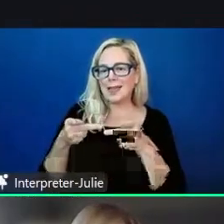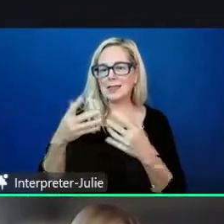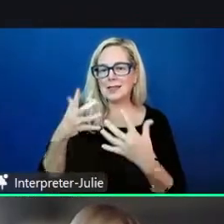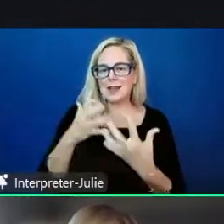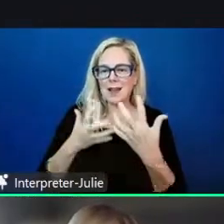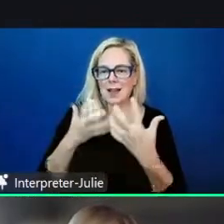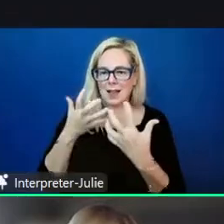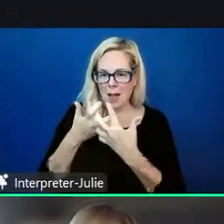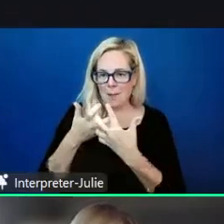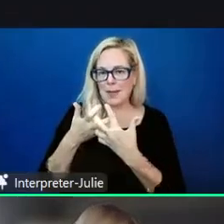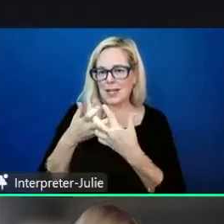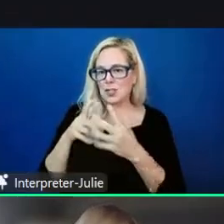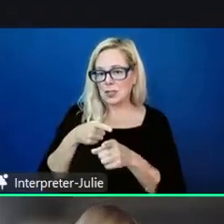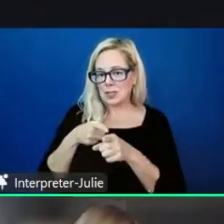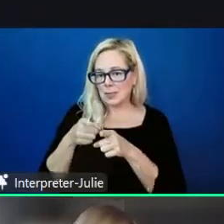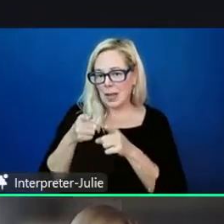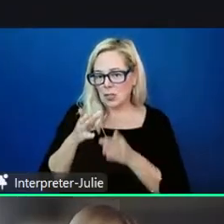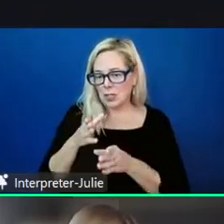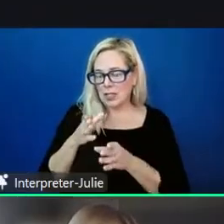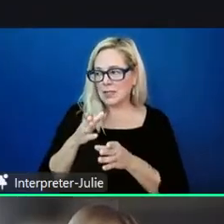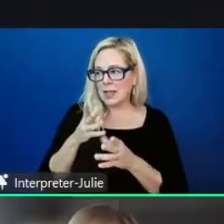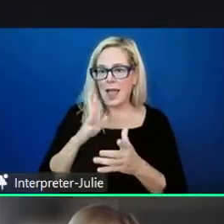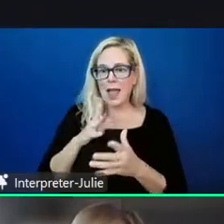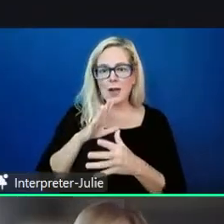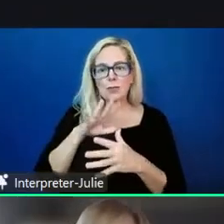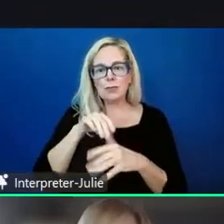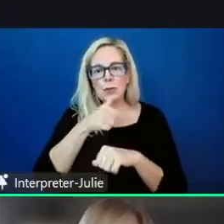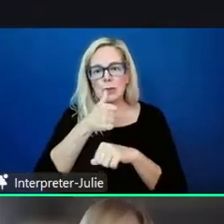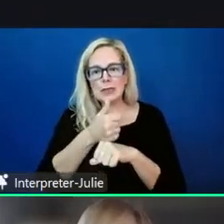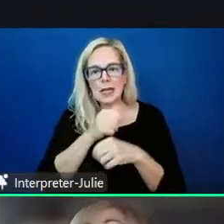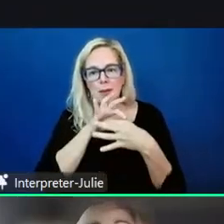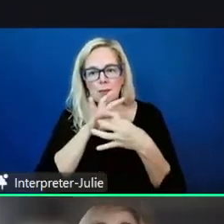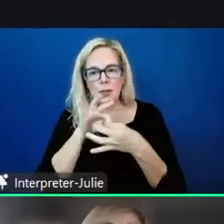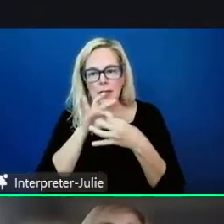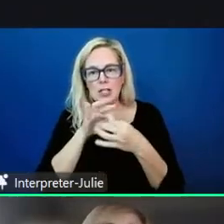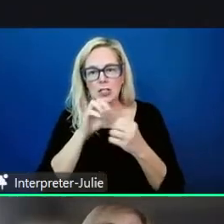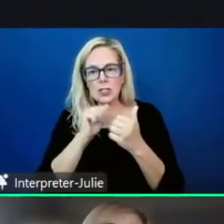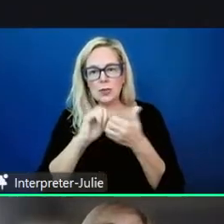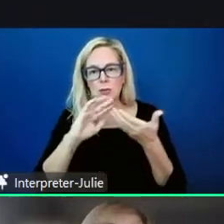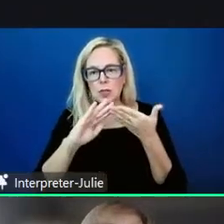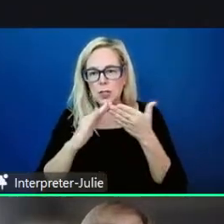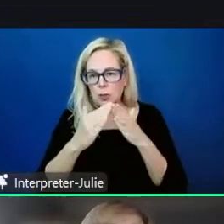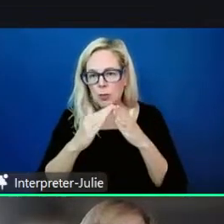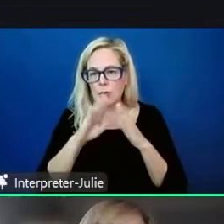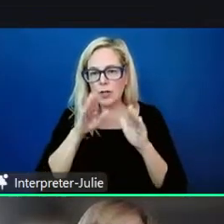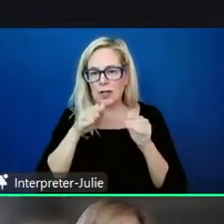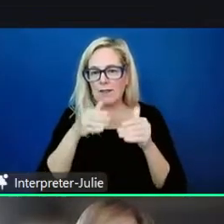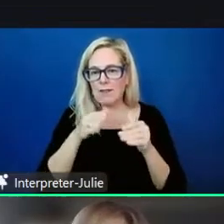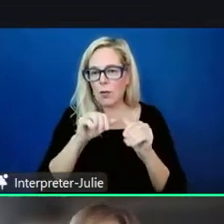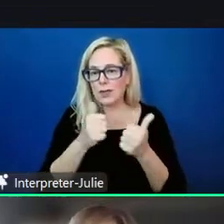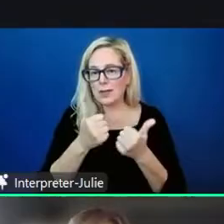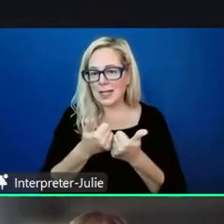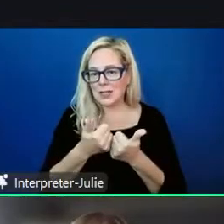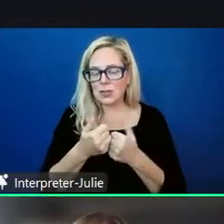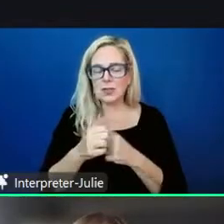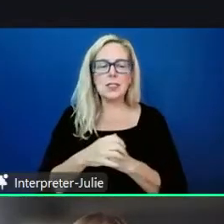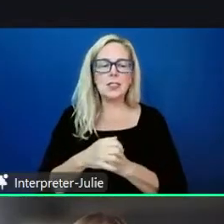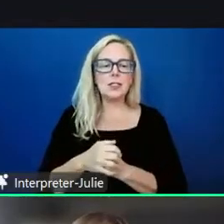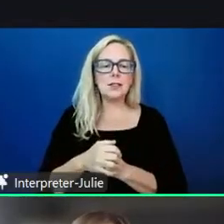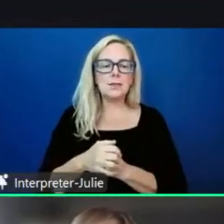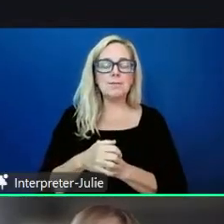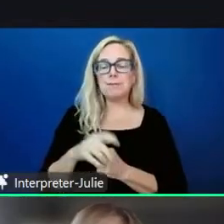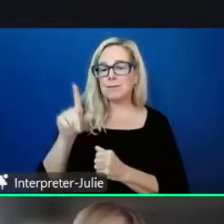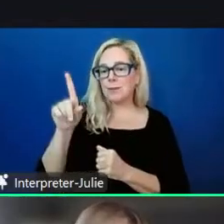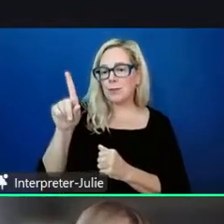deep relationships with community disability-focused agencies. And then in about